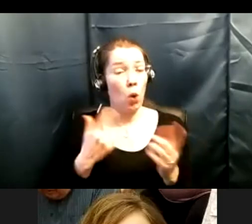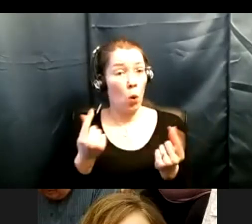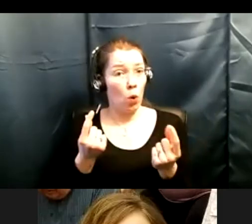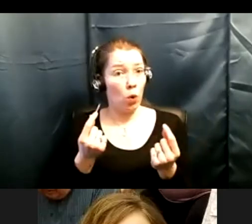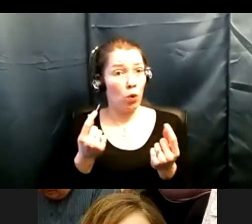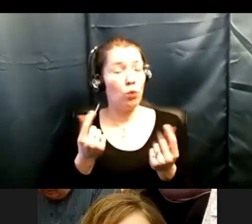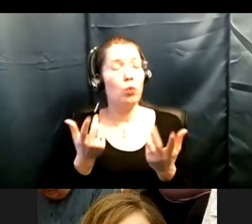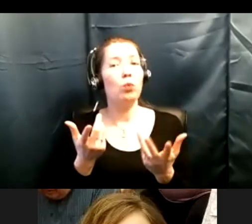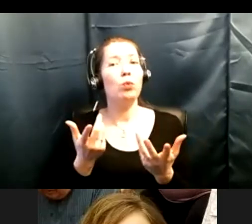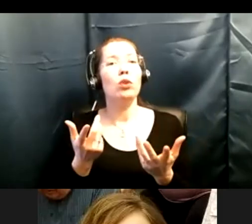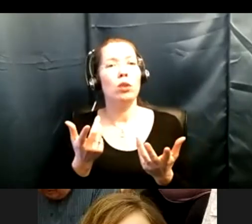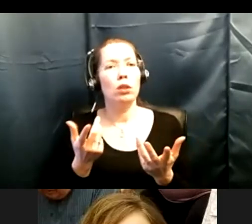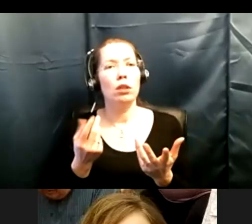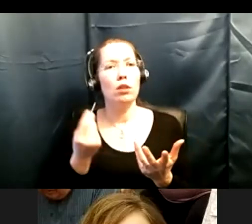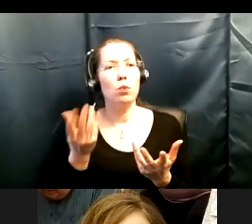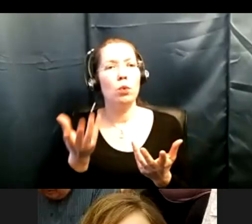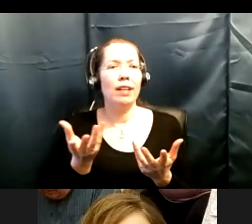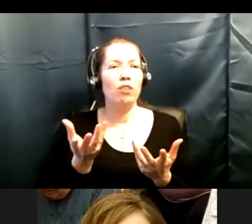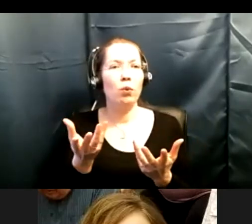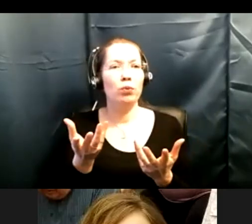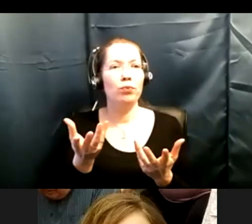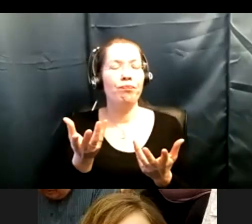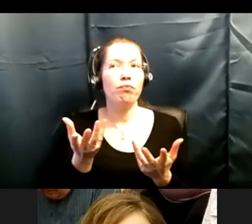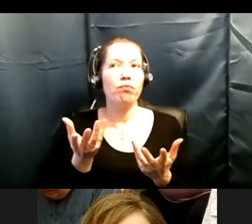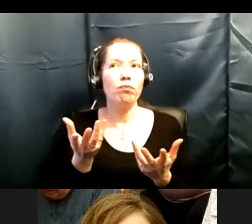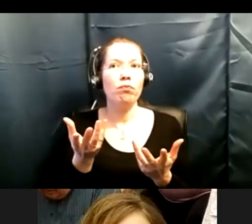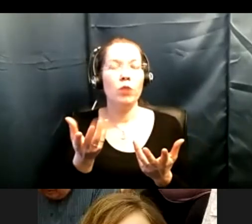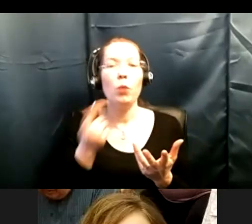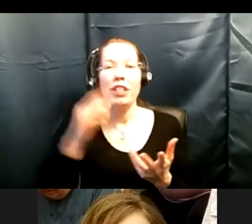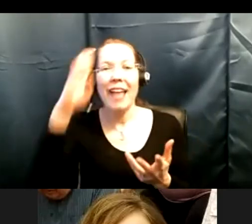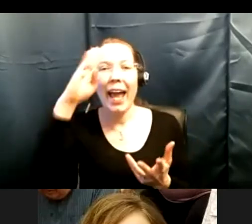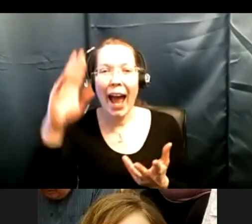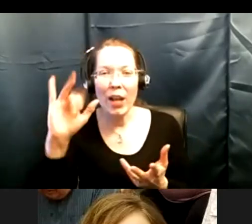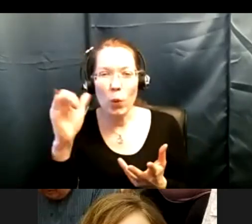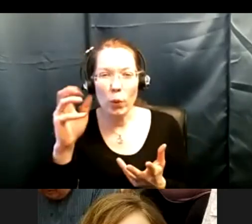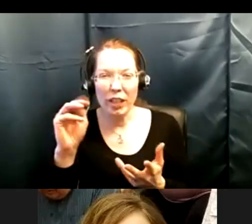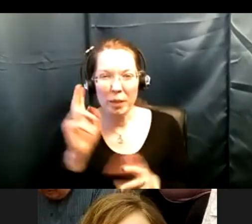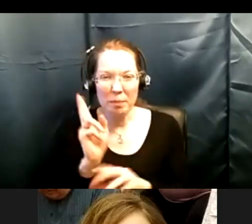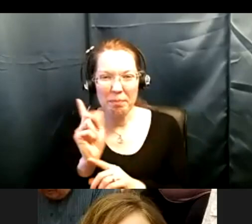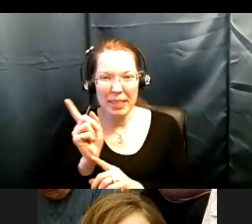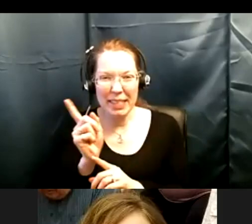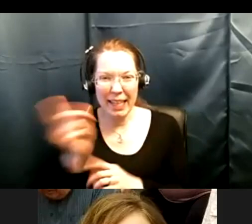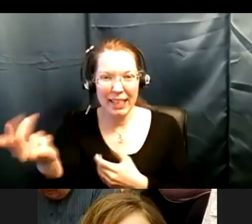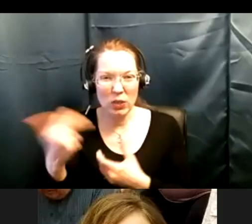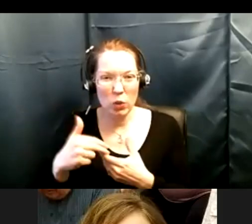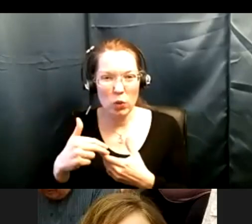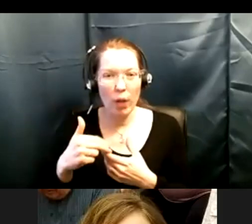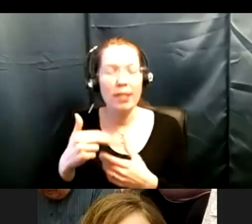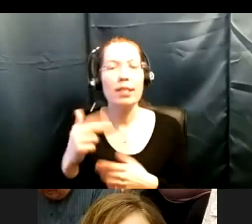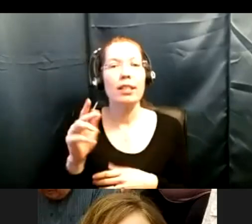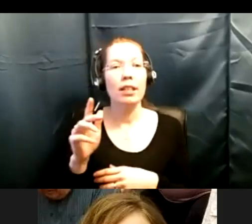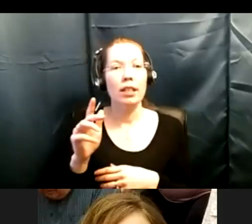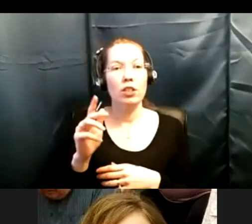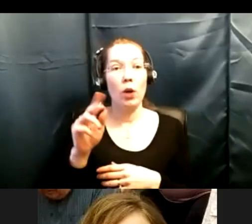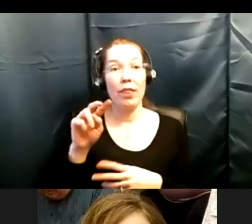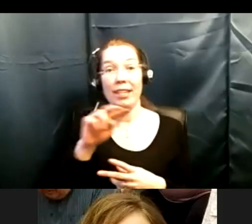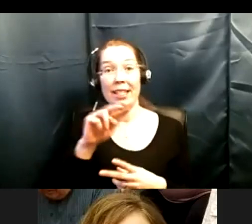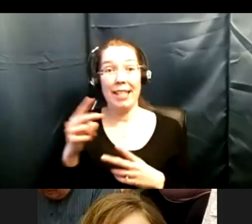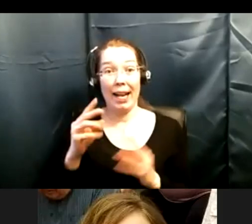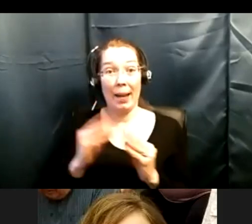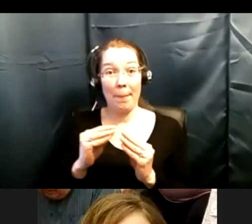just, we're going to say hi to William in just a second. In the second meeting that we have in